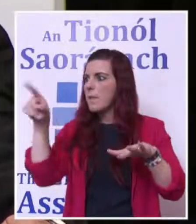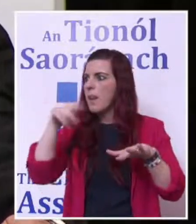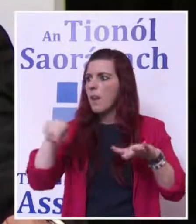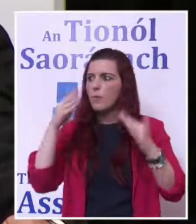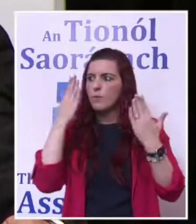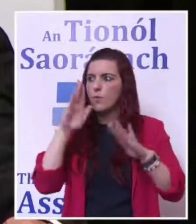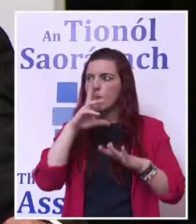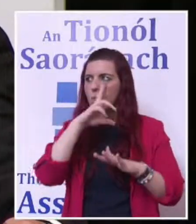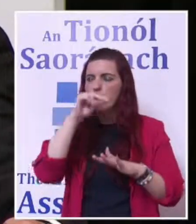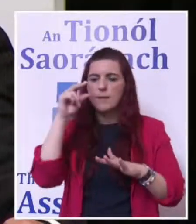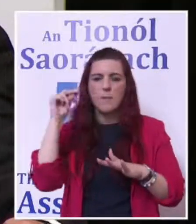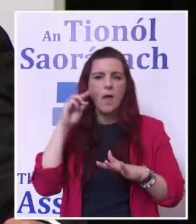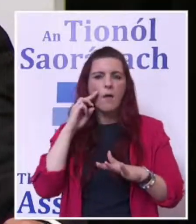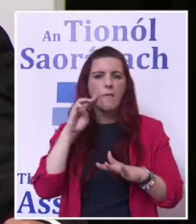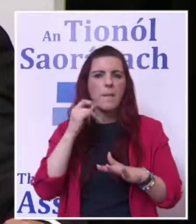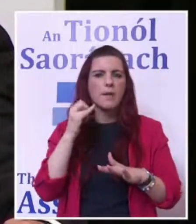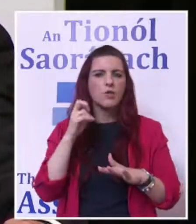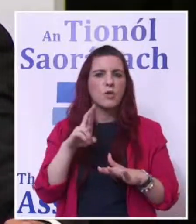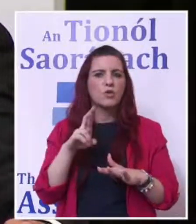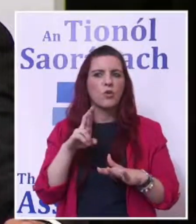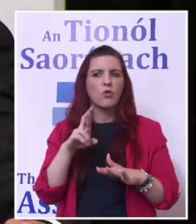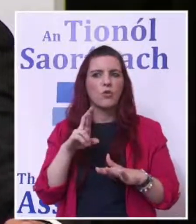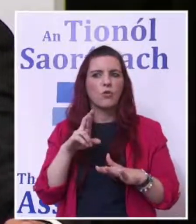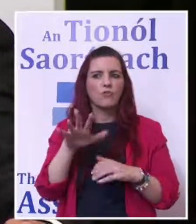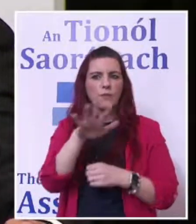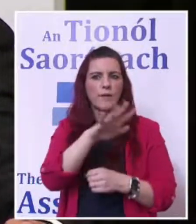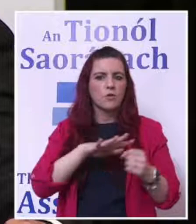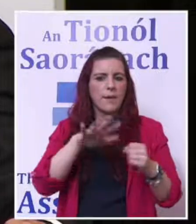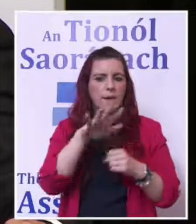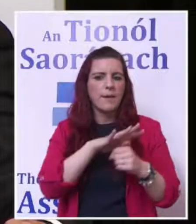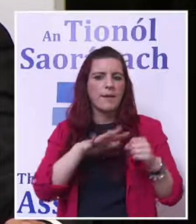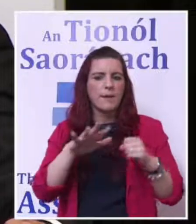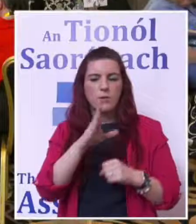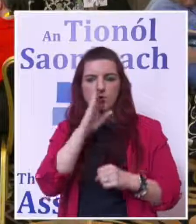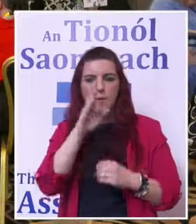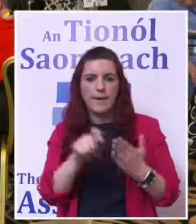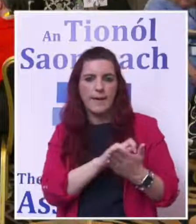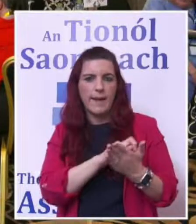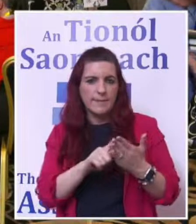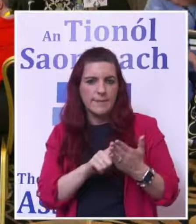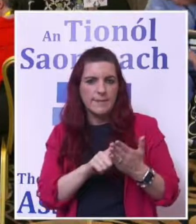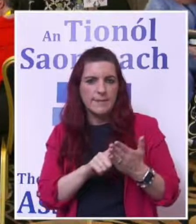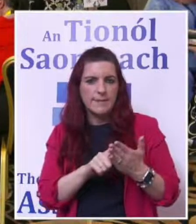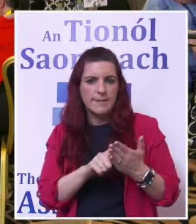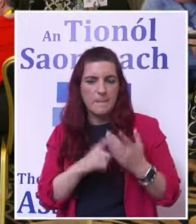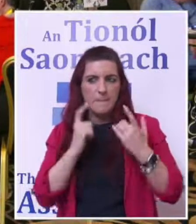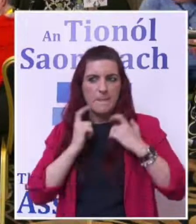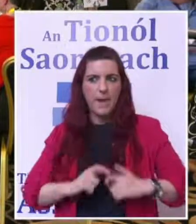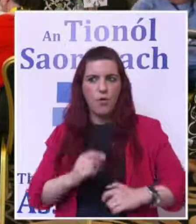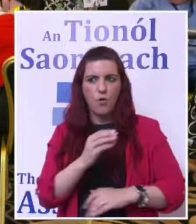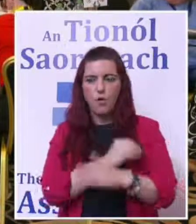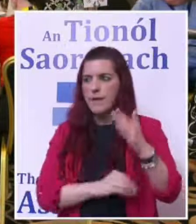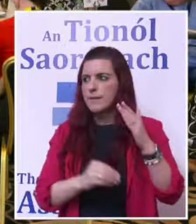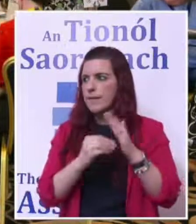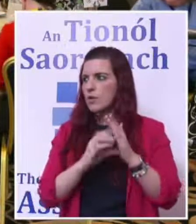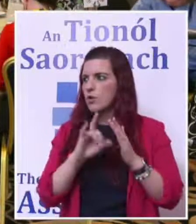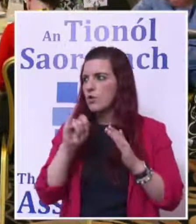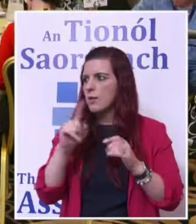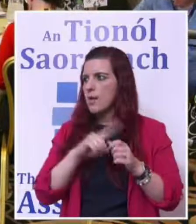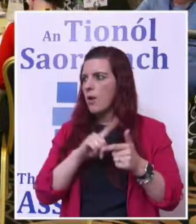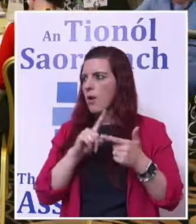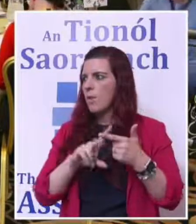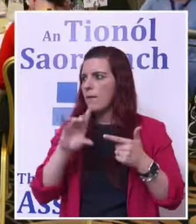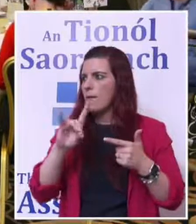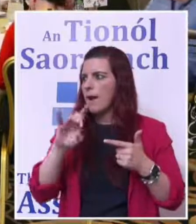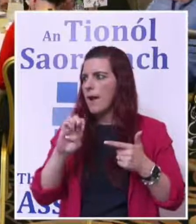the Manchester Greater Region directly elected mayor organisation chart, and also one for Helsinki.